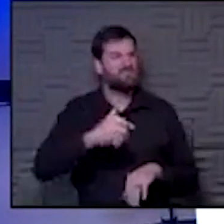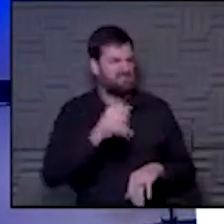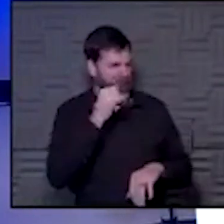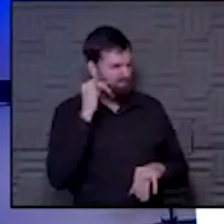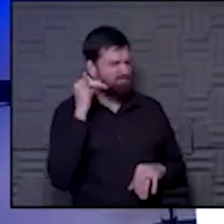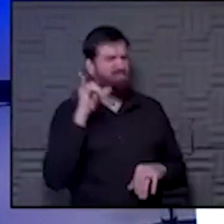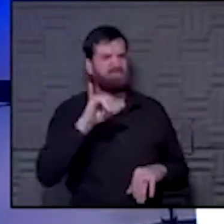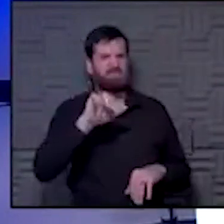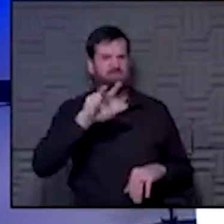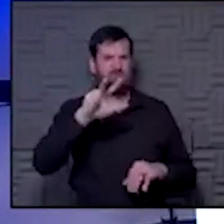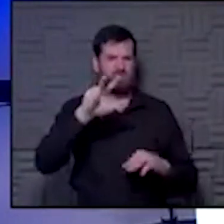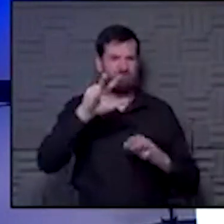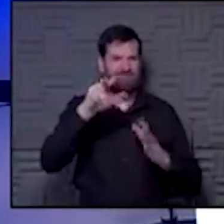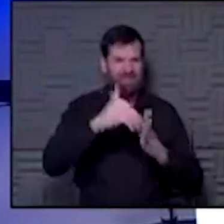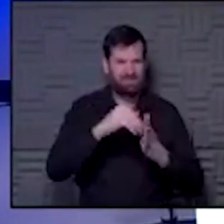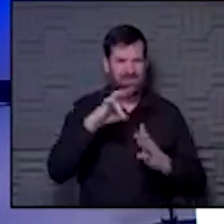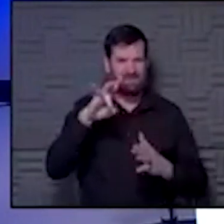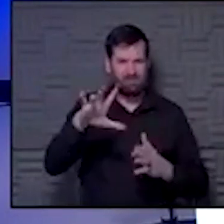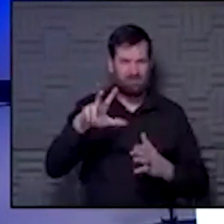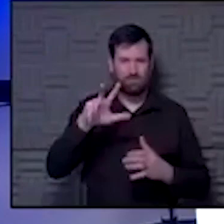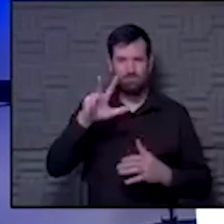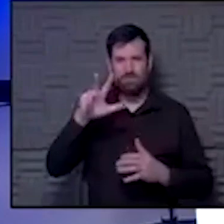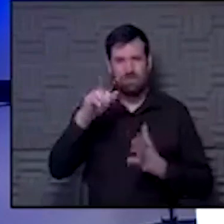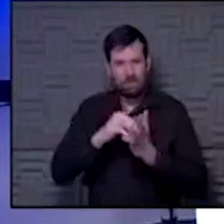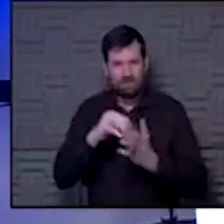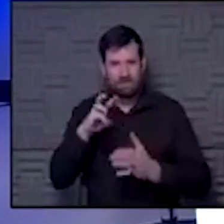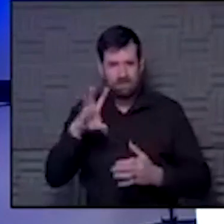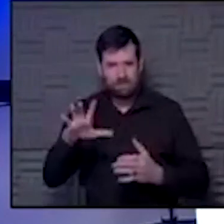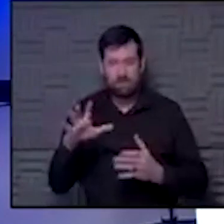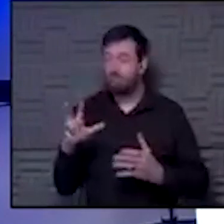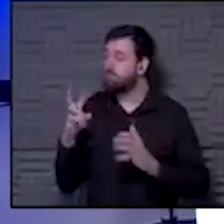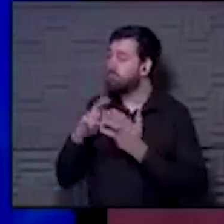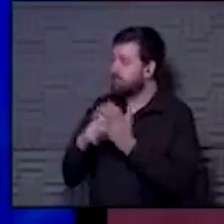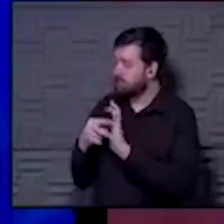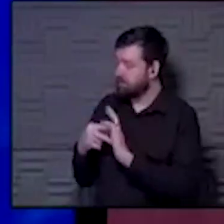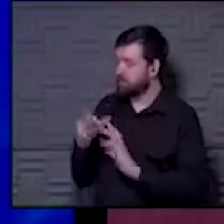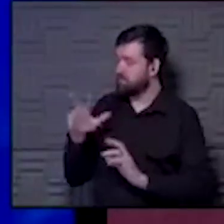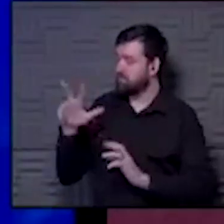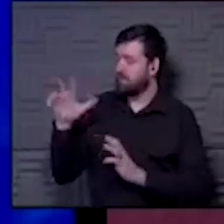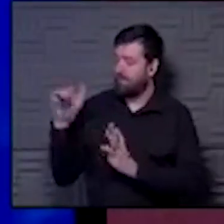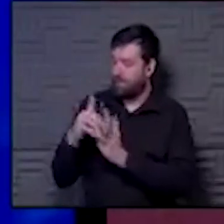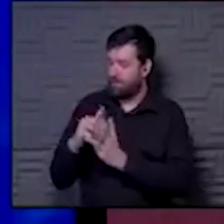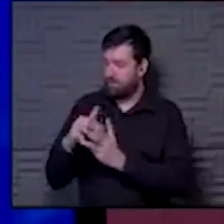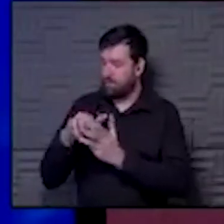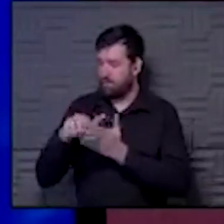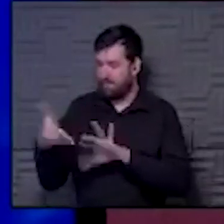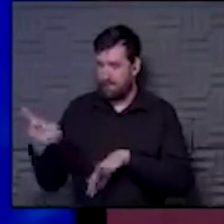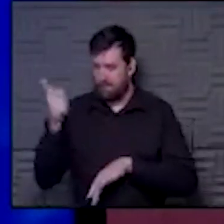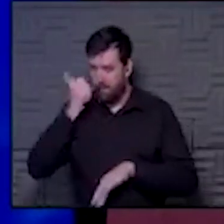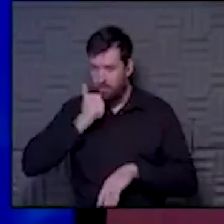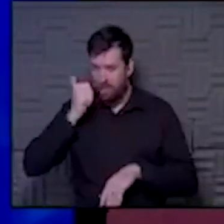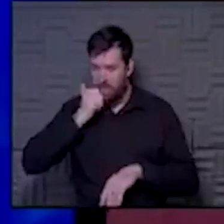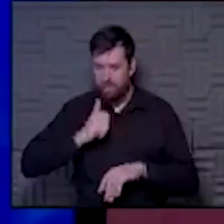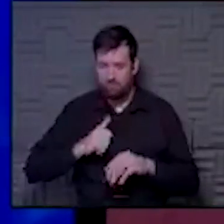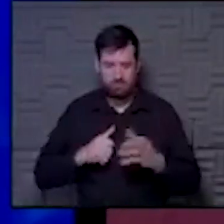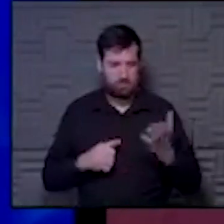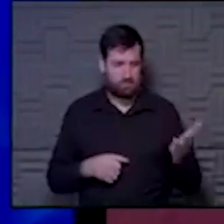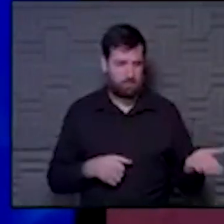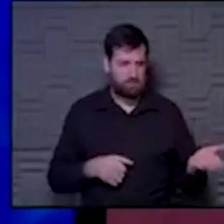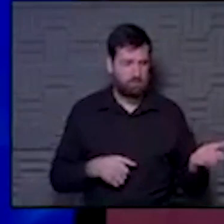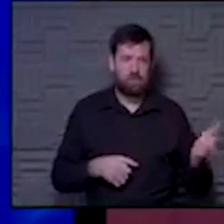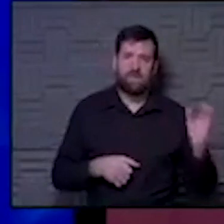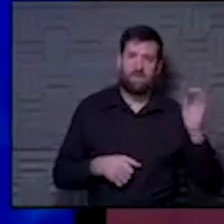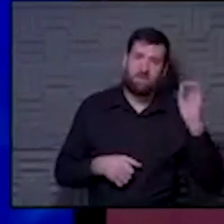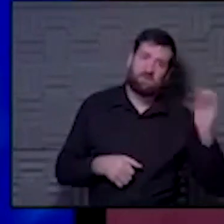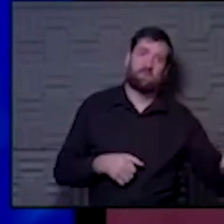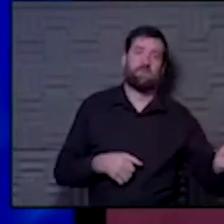3,700 or We did. 3,600. But if you say it's 3,000, so what you're really weighing is 3,000 deaths a day from COVID-19,